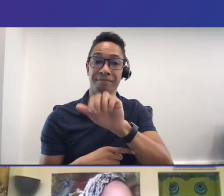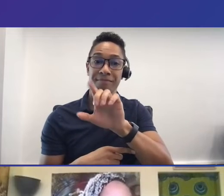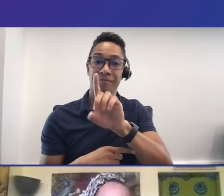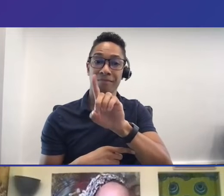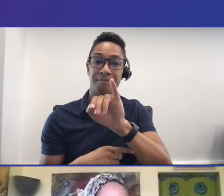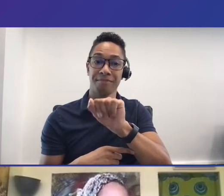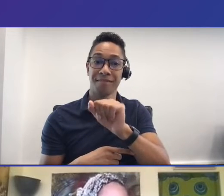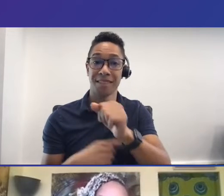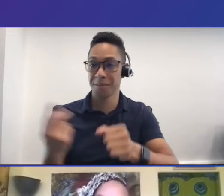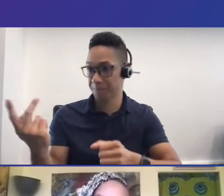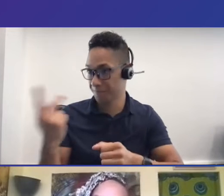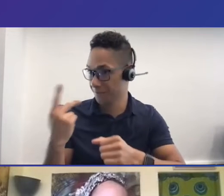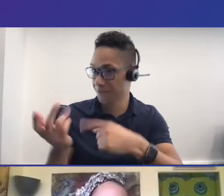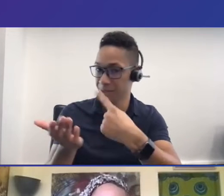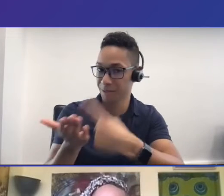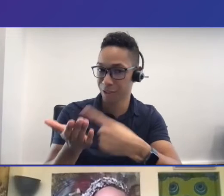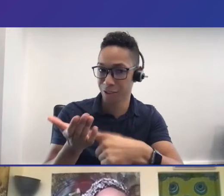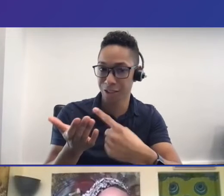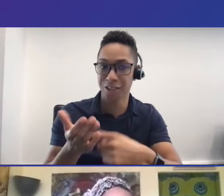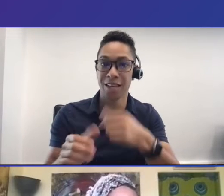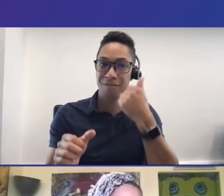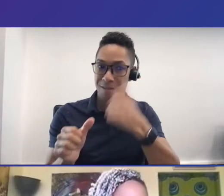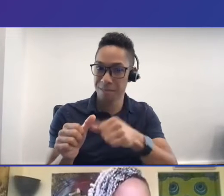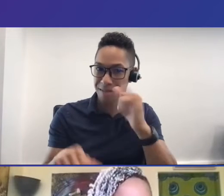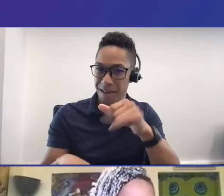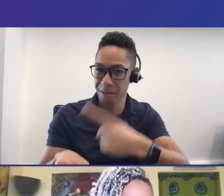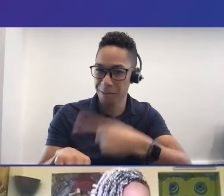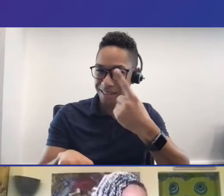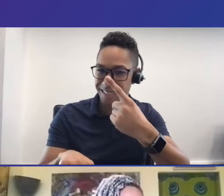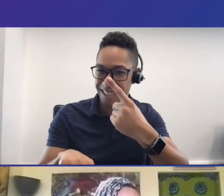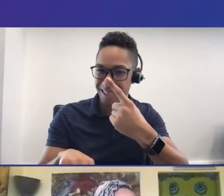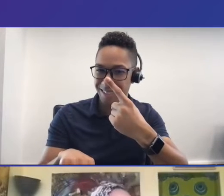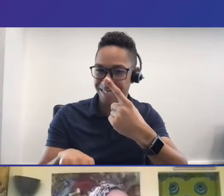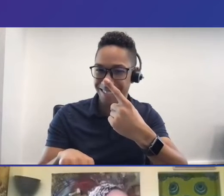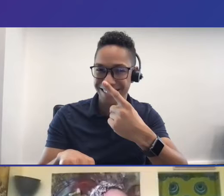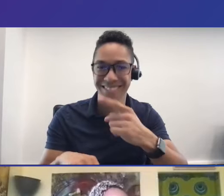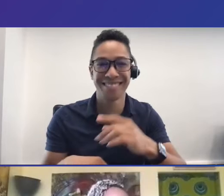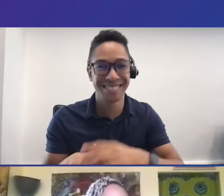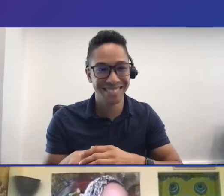and we learned that we're actually cousins, because